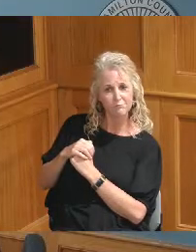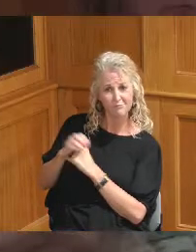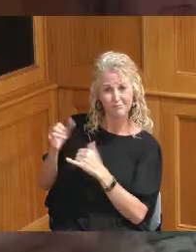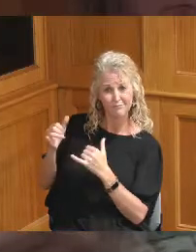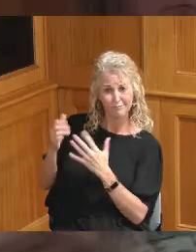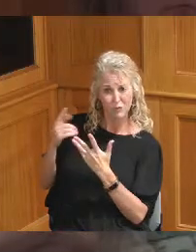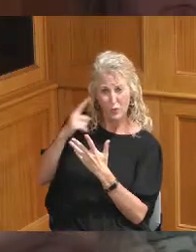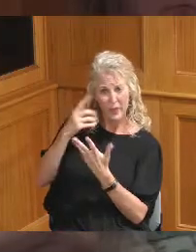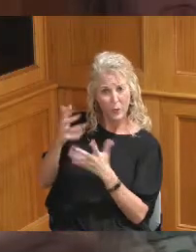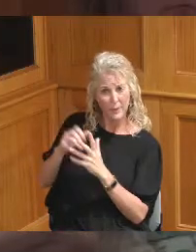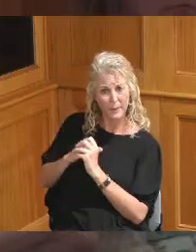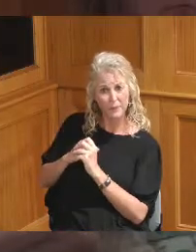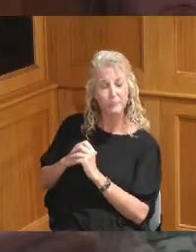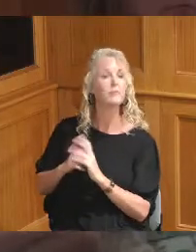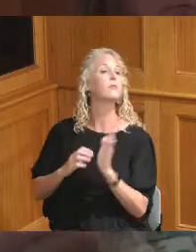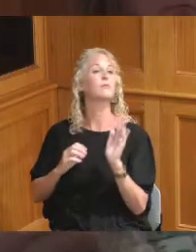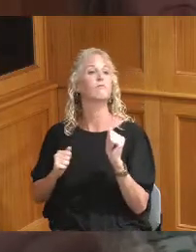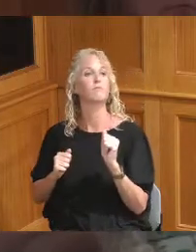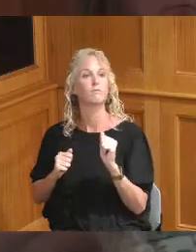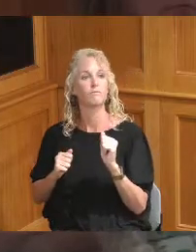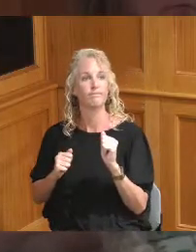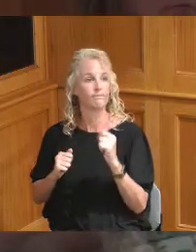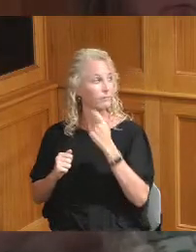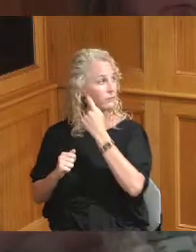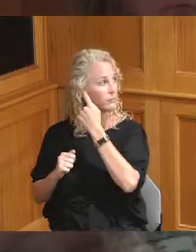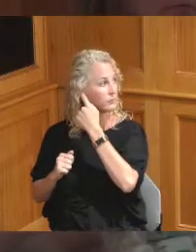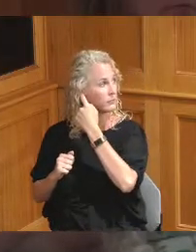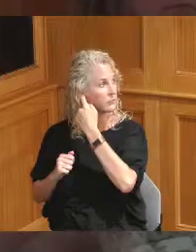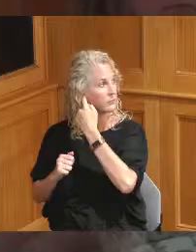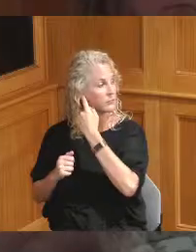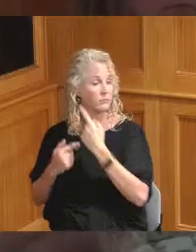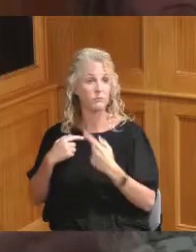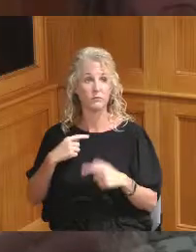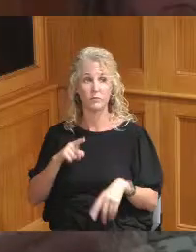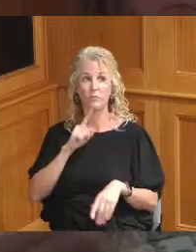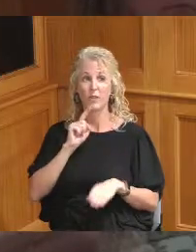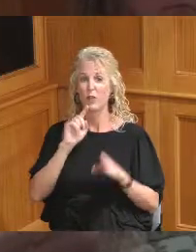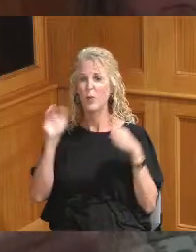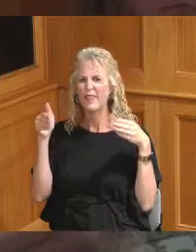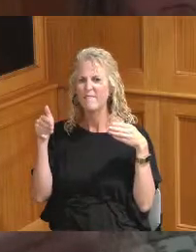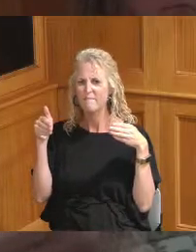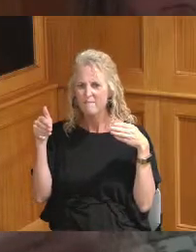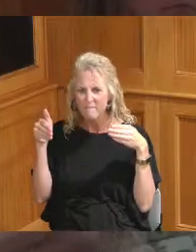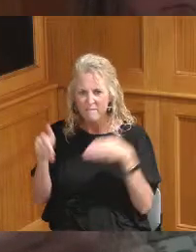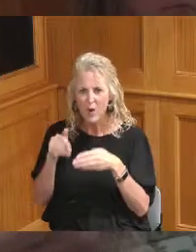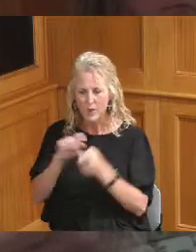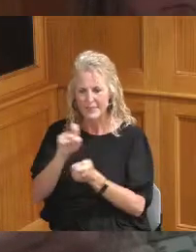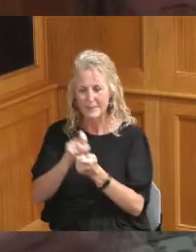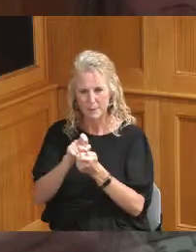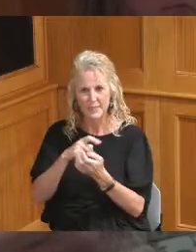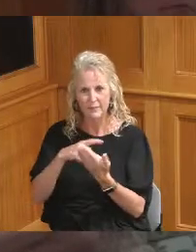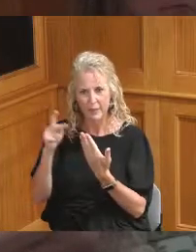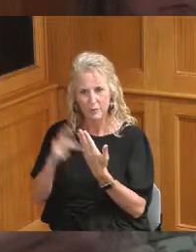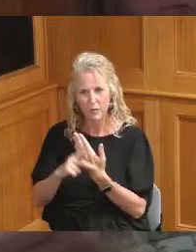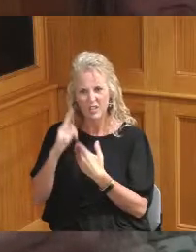on completing them? Well, I mean, one A year, pilot year is and a half? they're pretty focused approaches, so it would